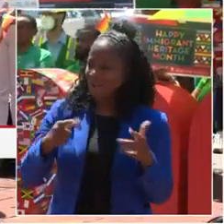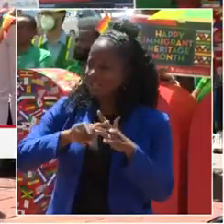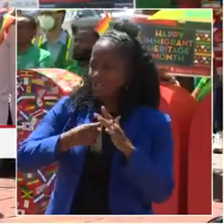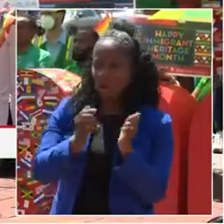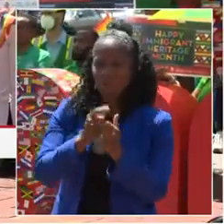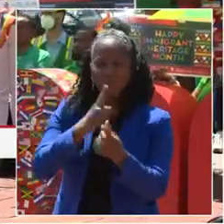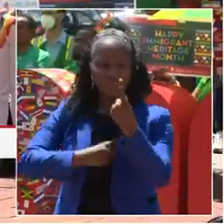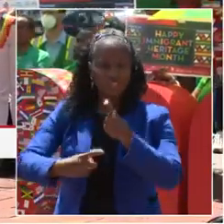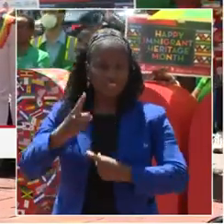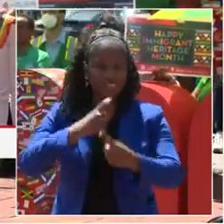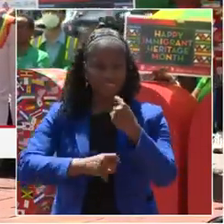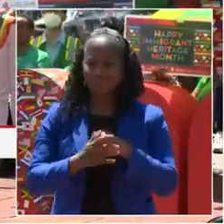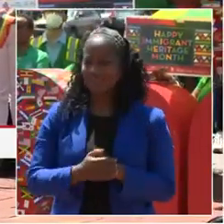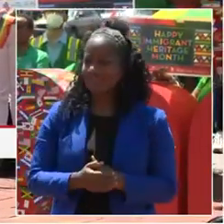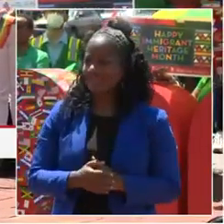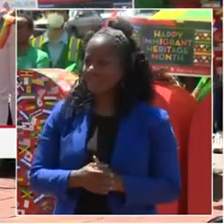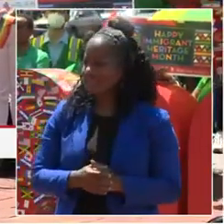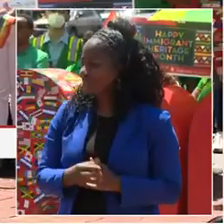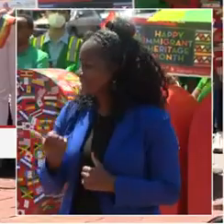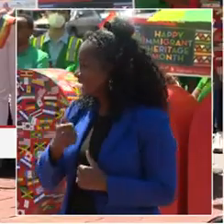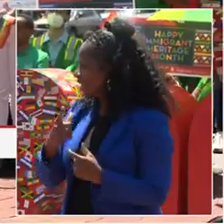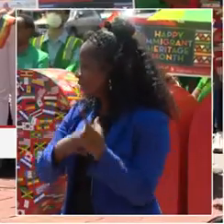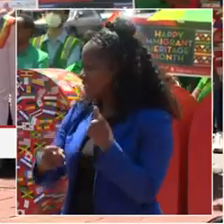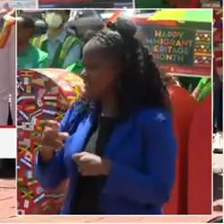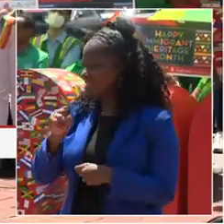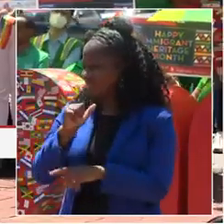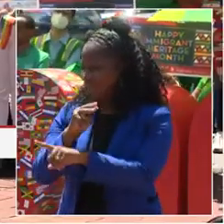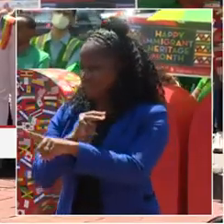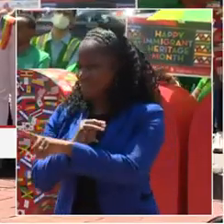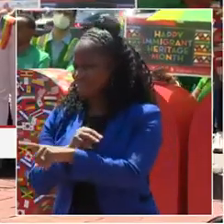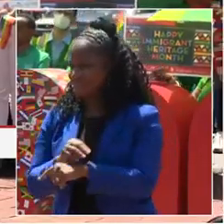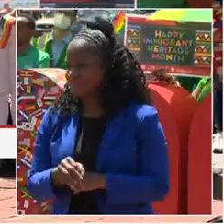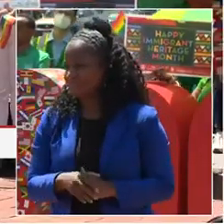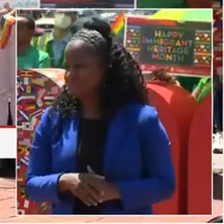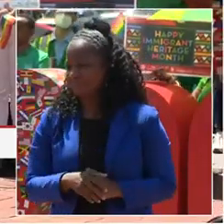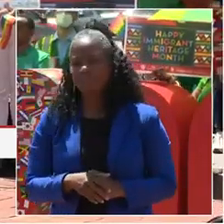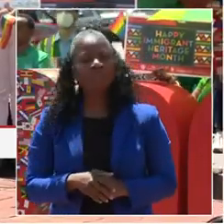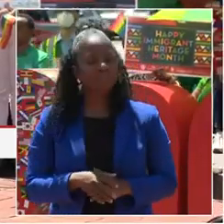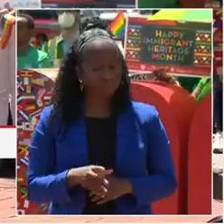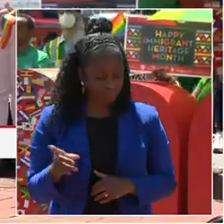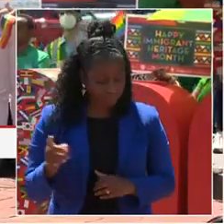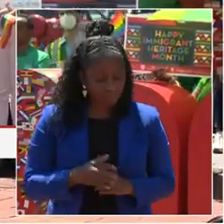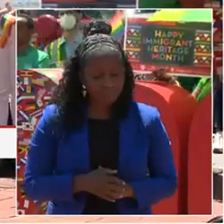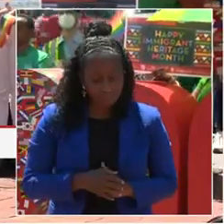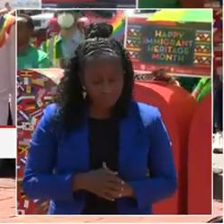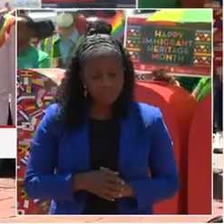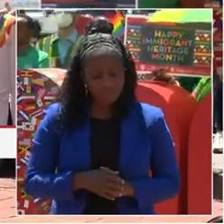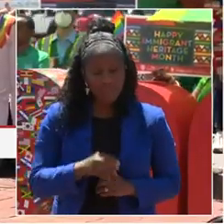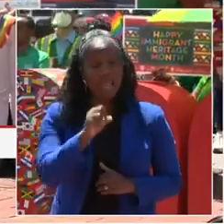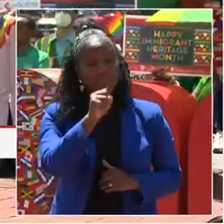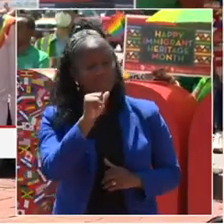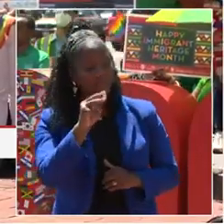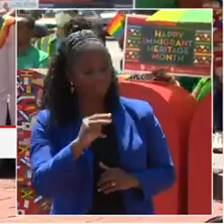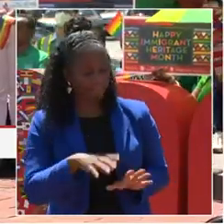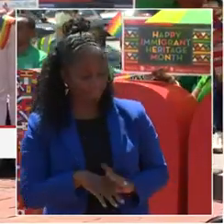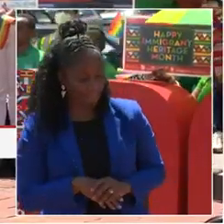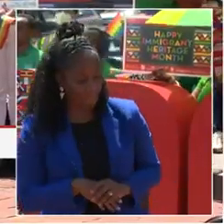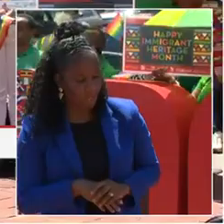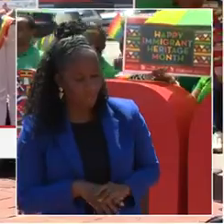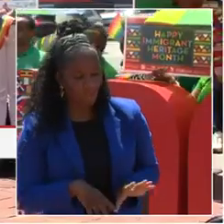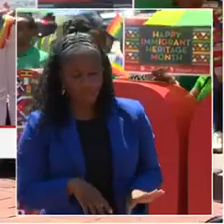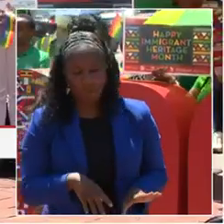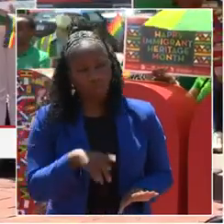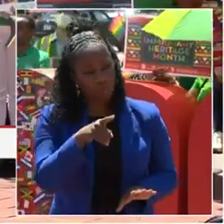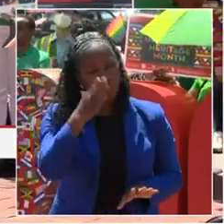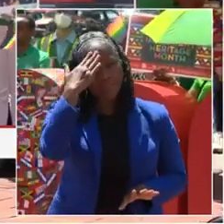few questions. Questions, guys? Any questions? Sam? Given that you've had some of these horrible